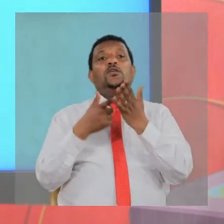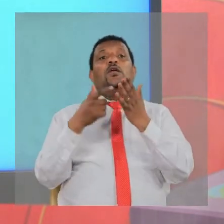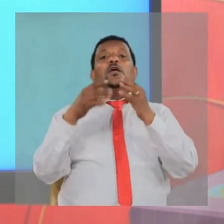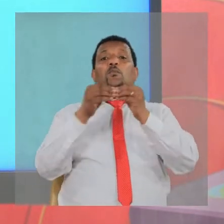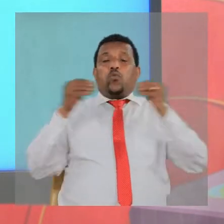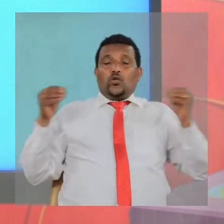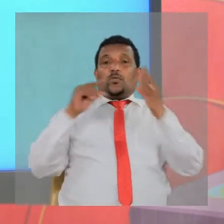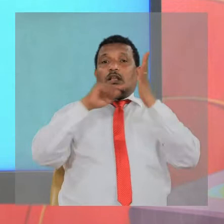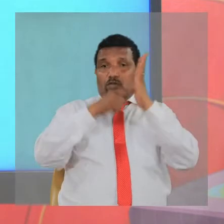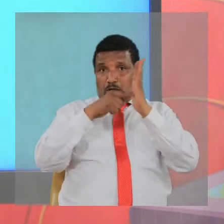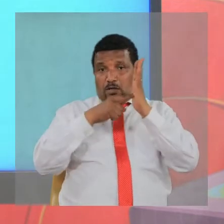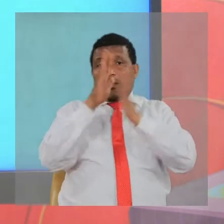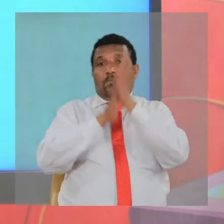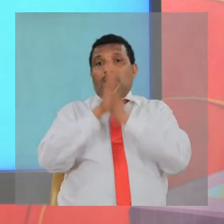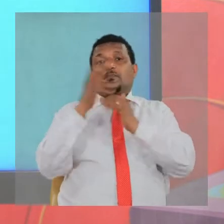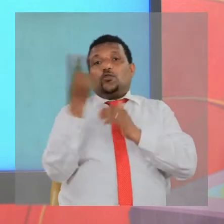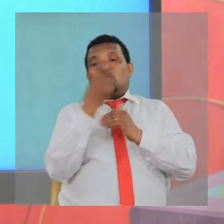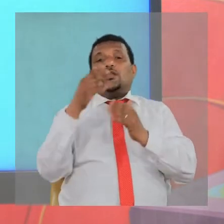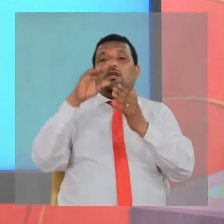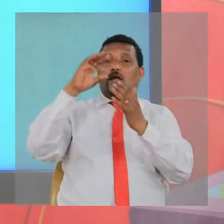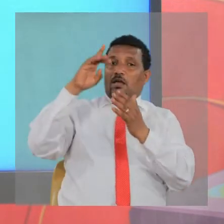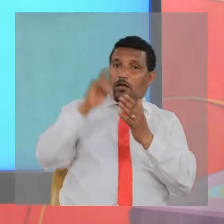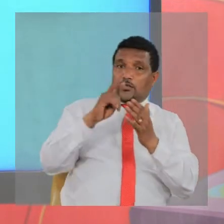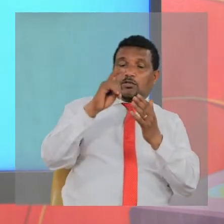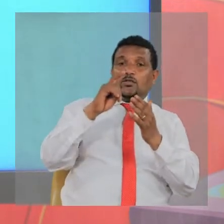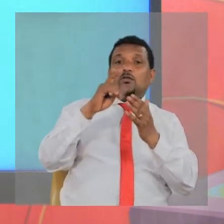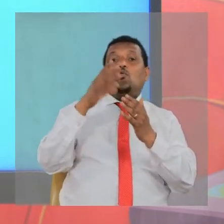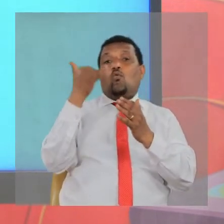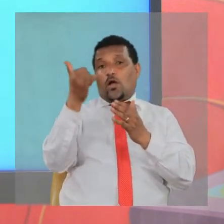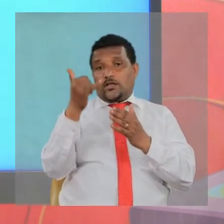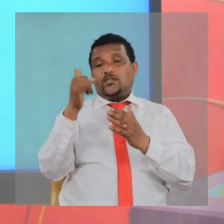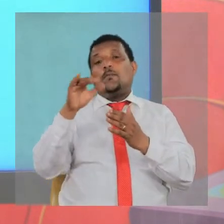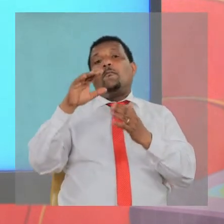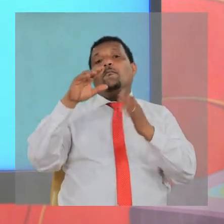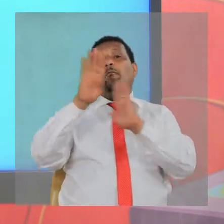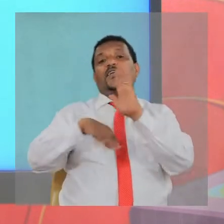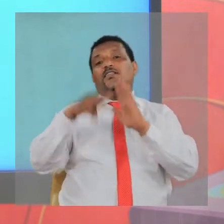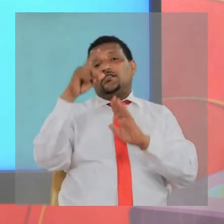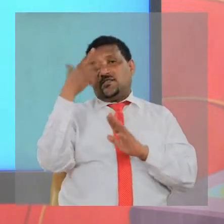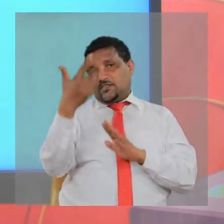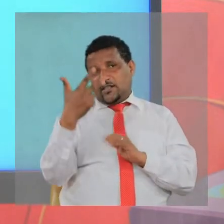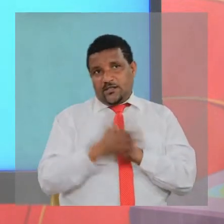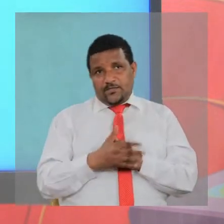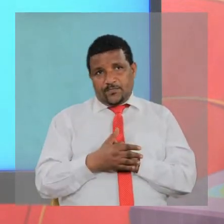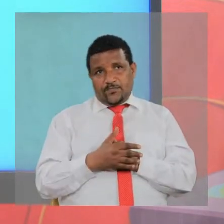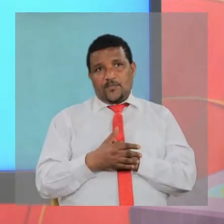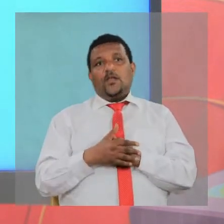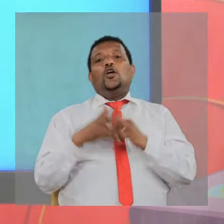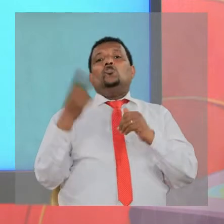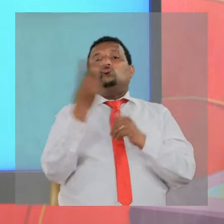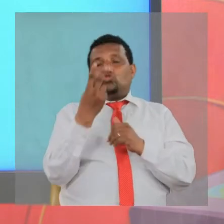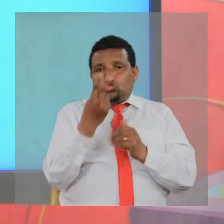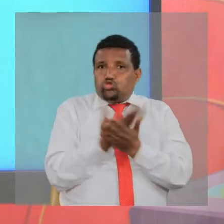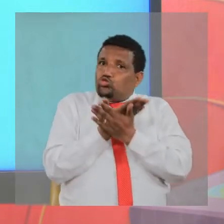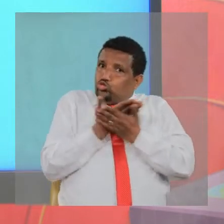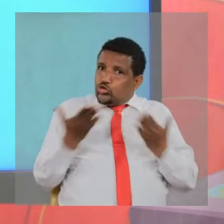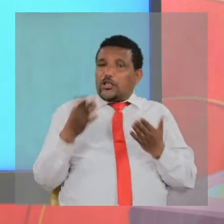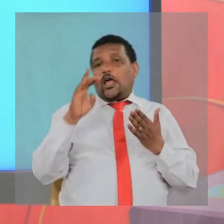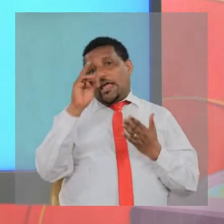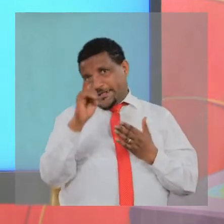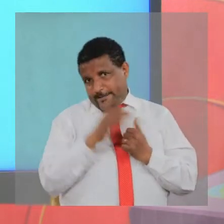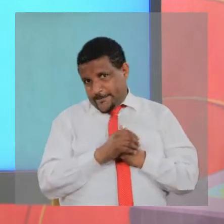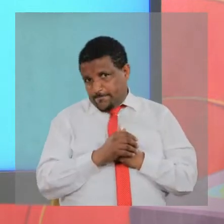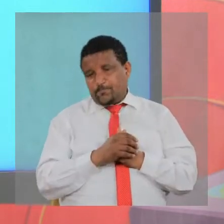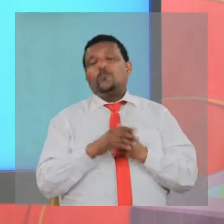between X and Y is minus 3. This minus 3 indicates that the two goods X